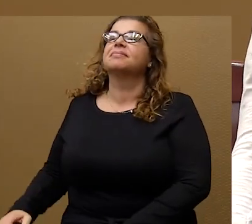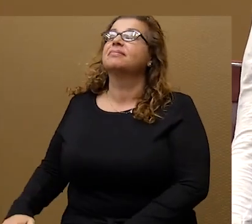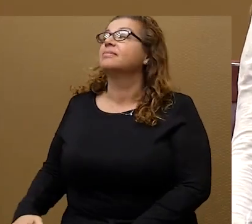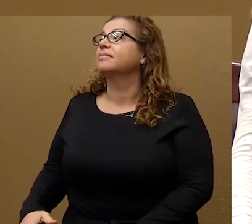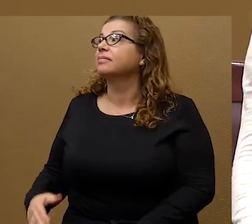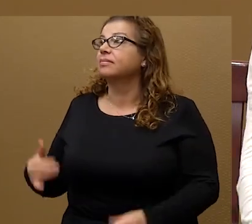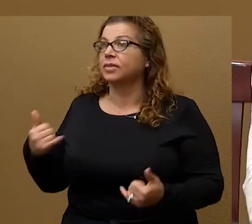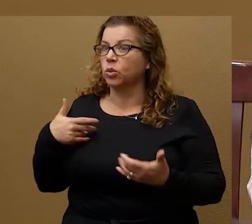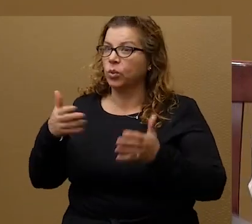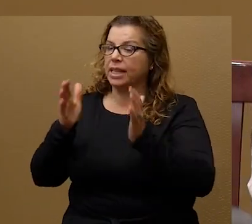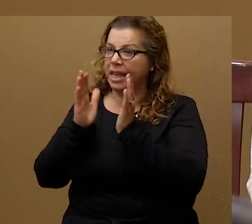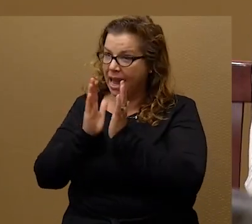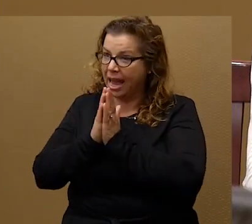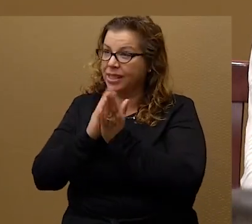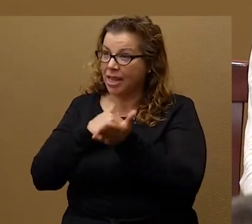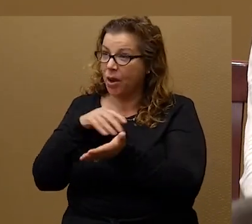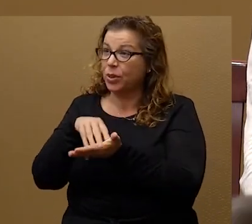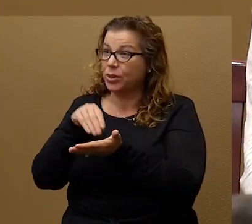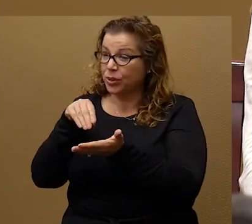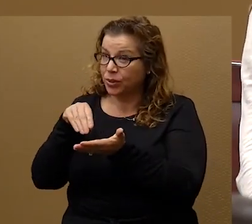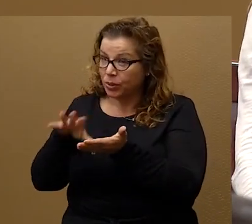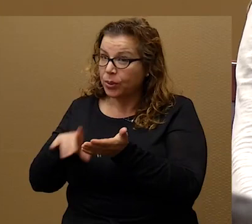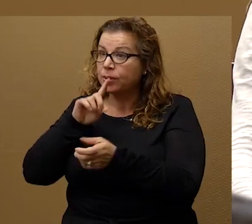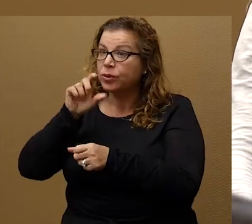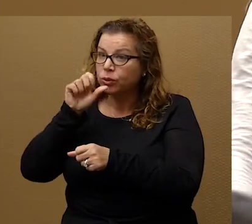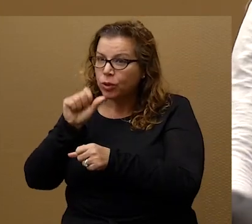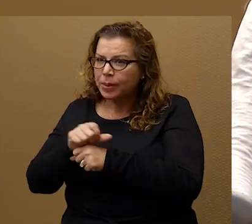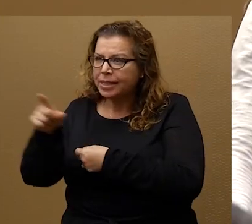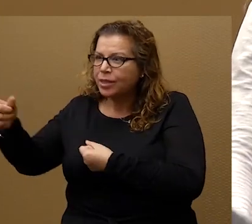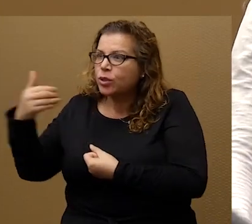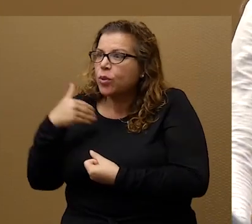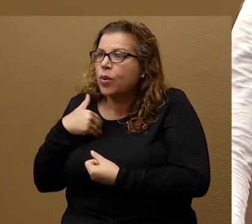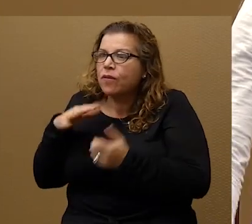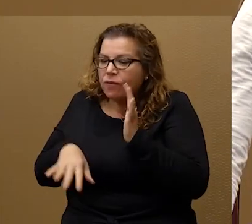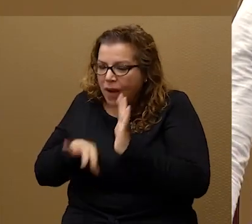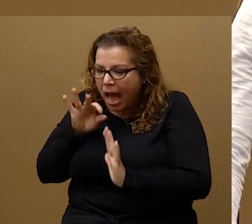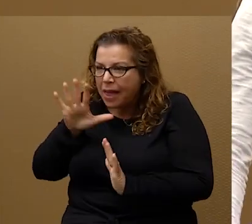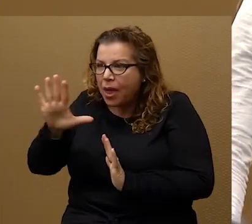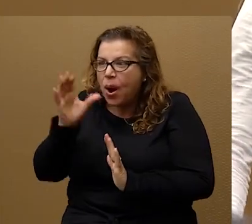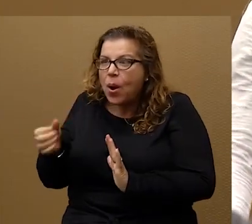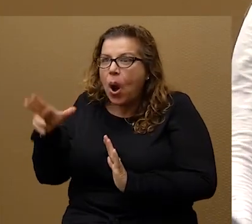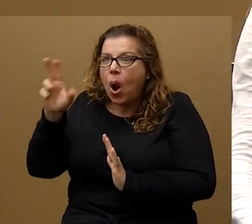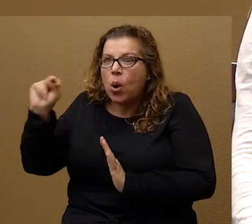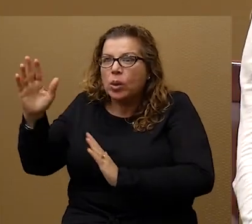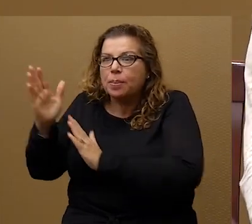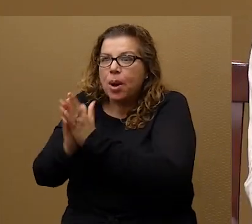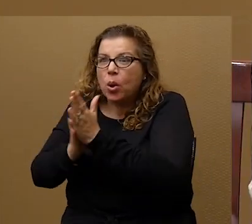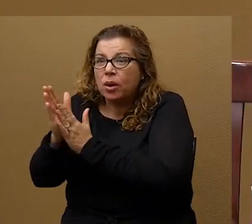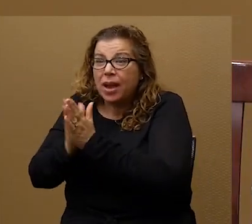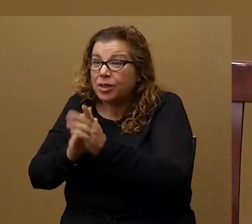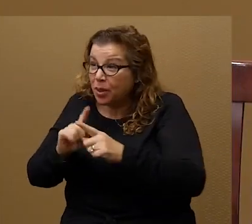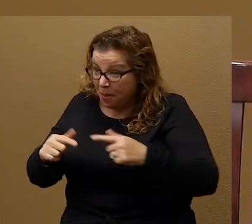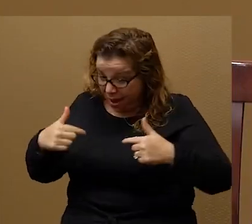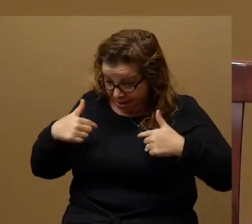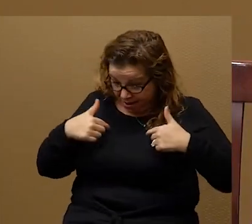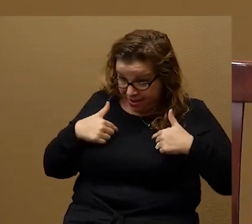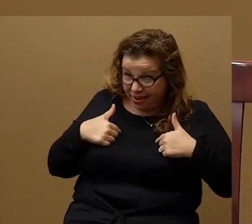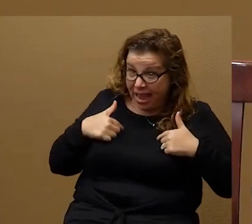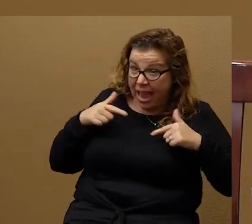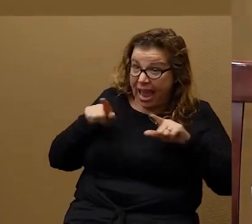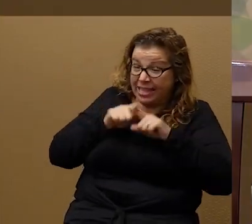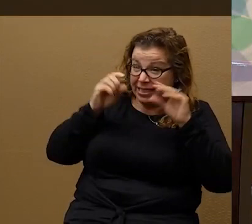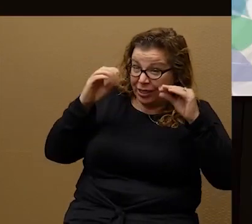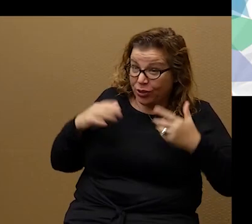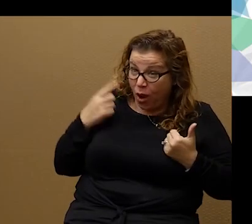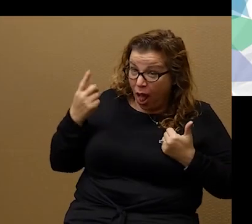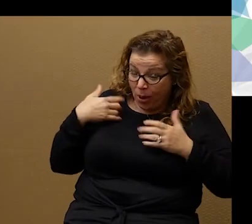We ask our students to be intrinsically motivated, but sometimes we aren't always intrinsically motivated.